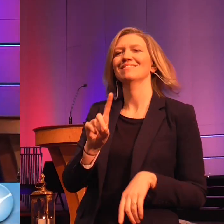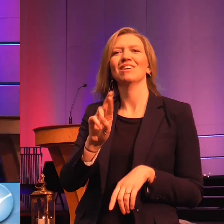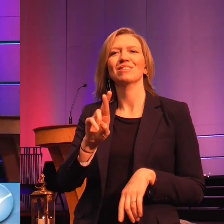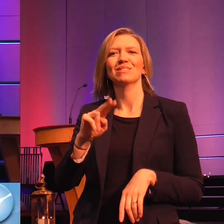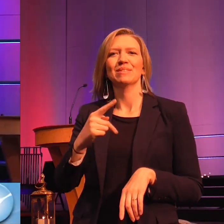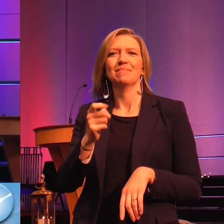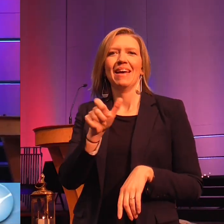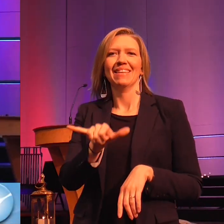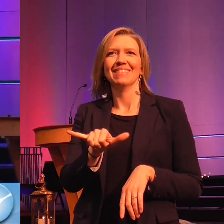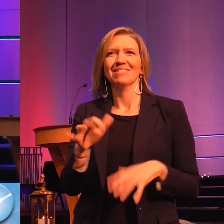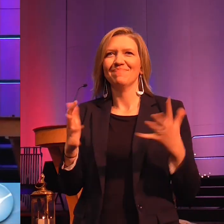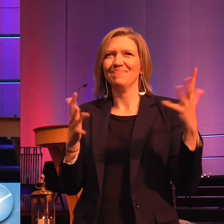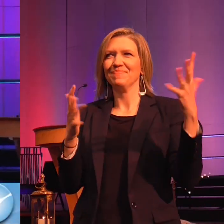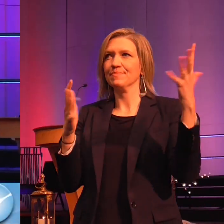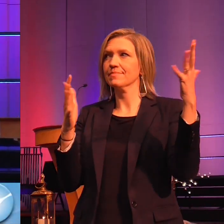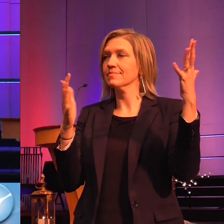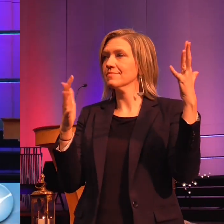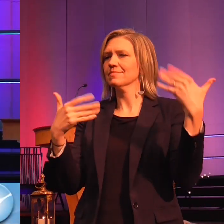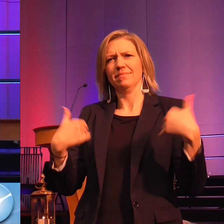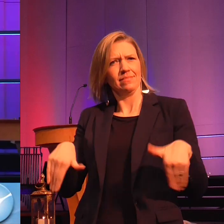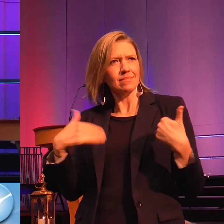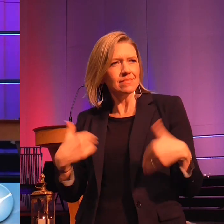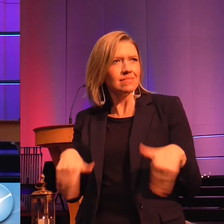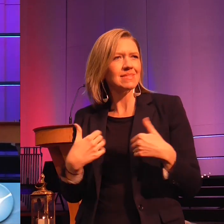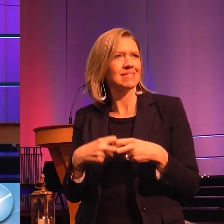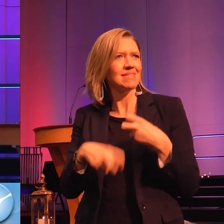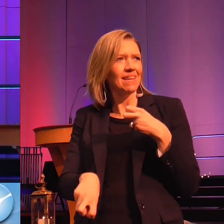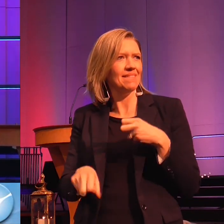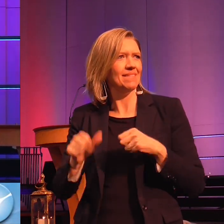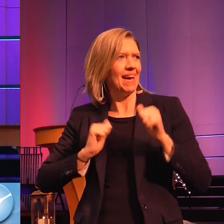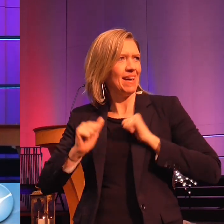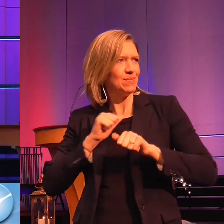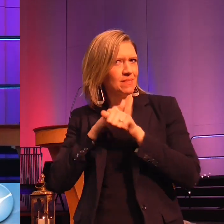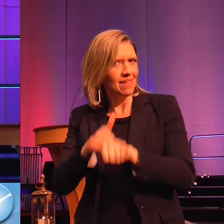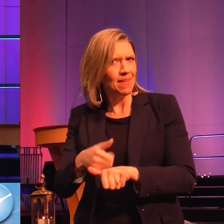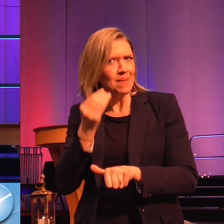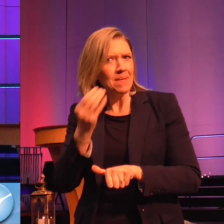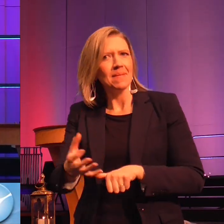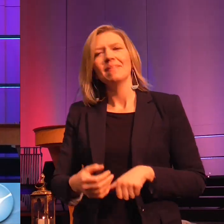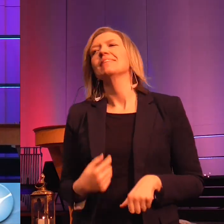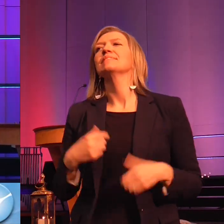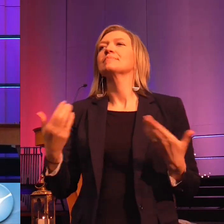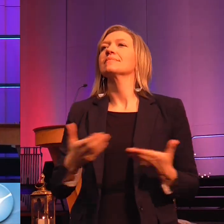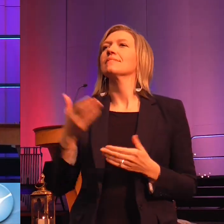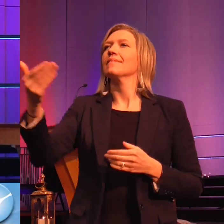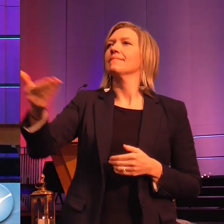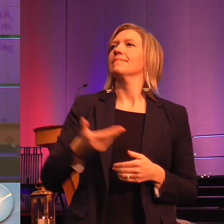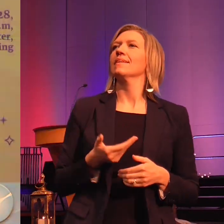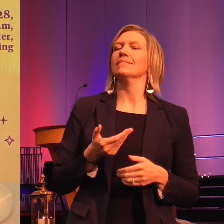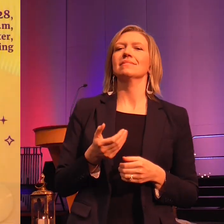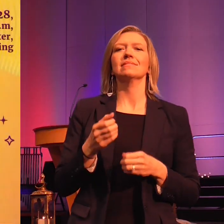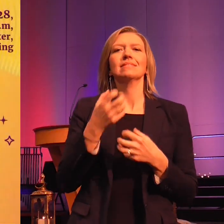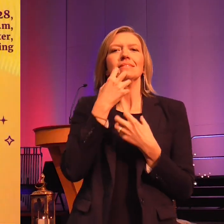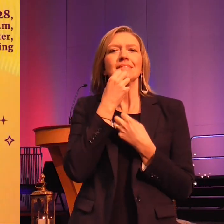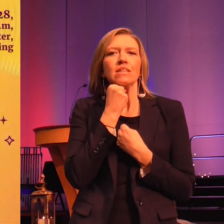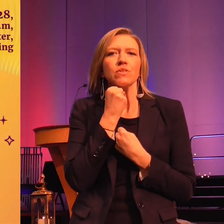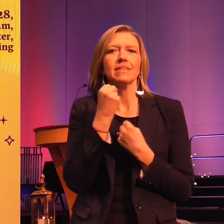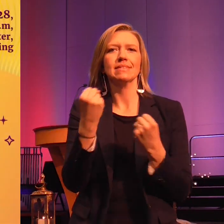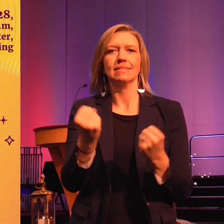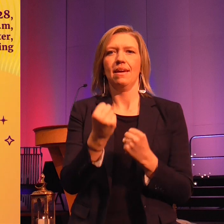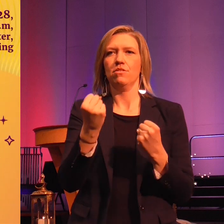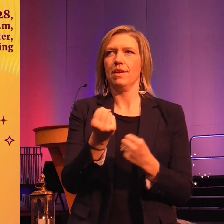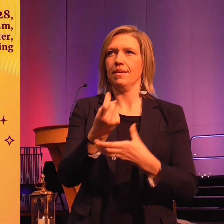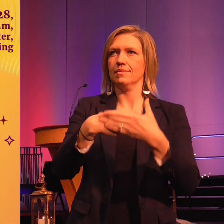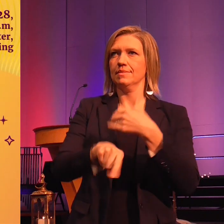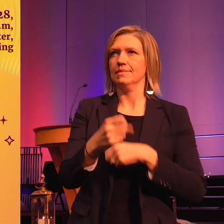Come on out here. What an act to follow, I'll tell you. I'm here to invite you all to Sacred Saturday. Next Saturday,